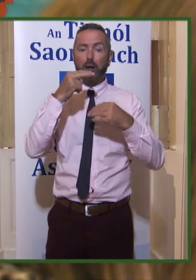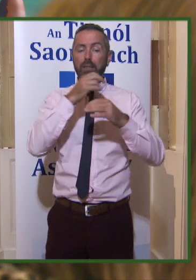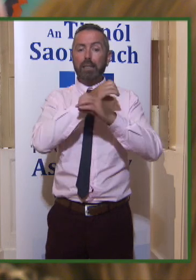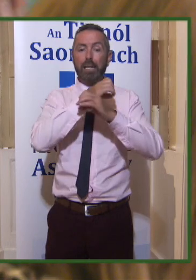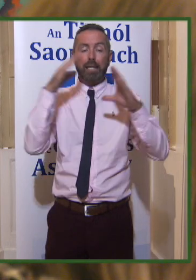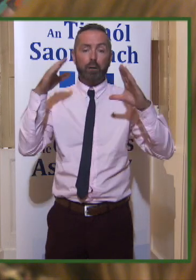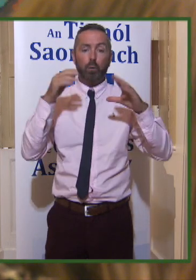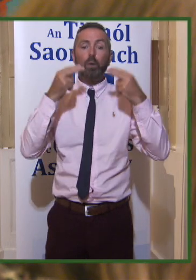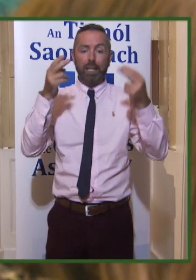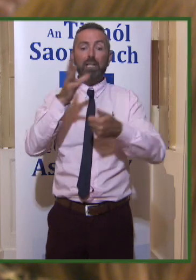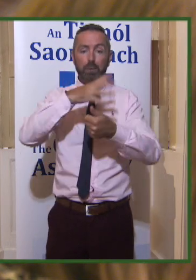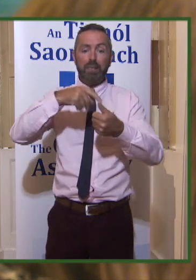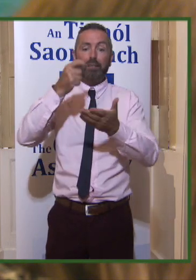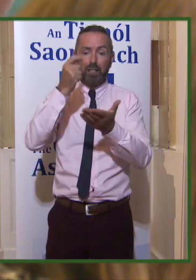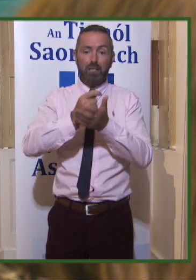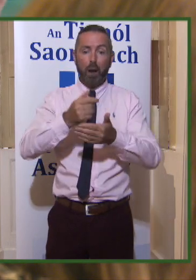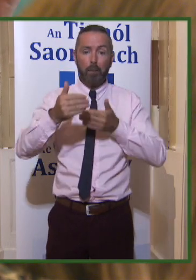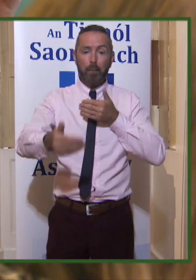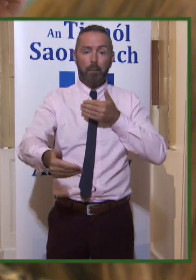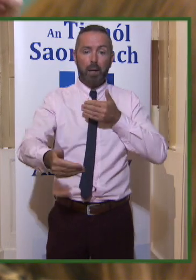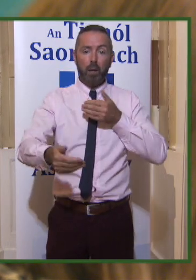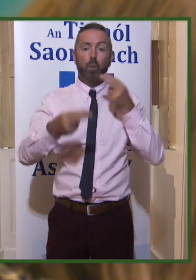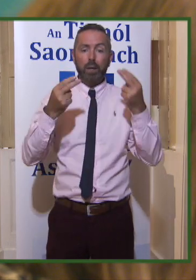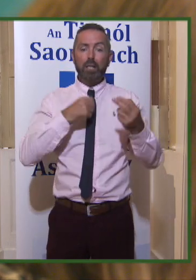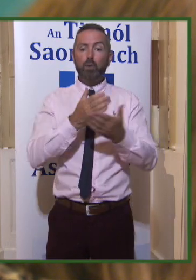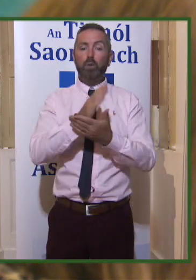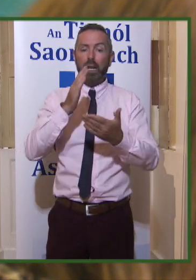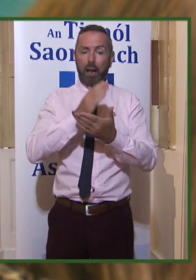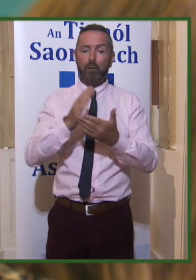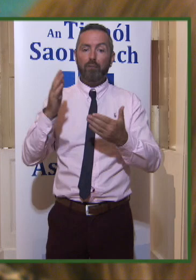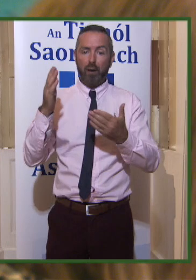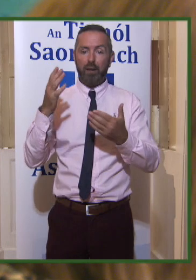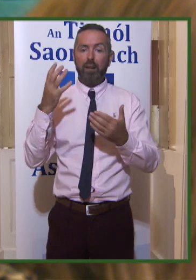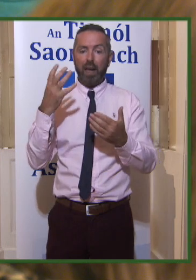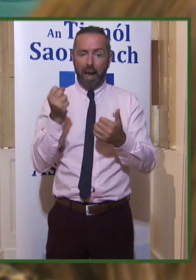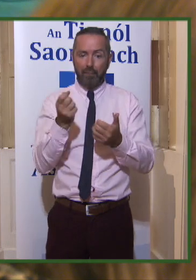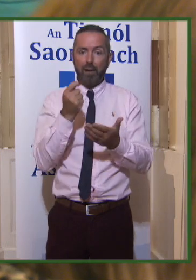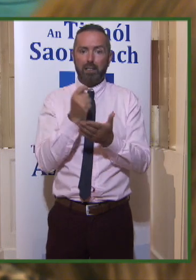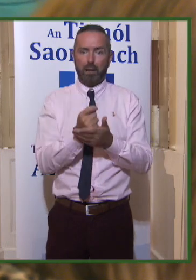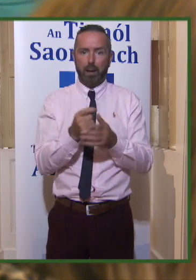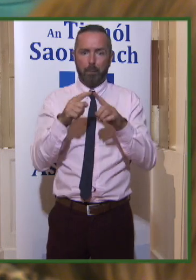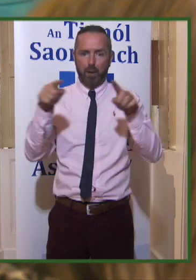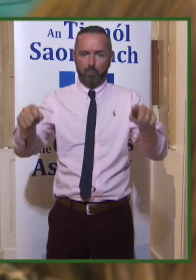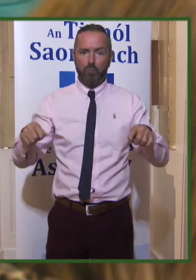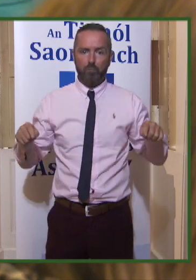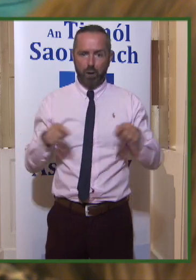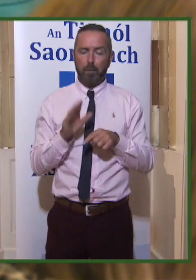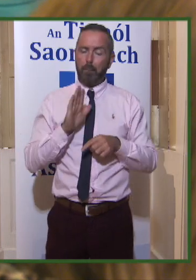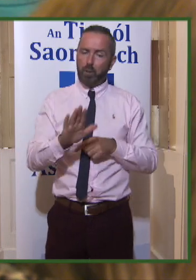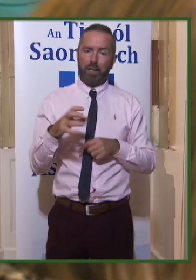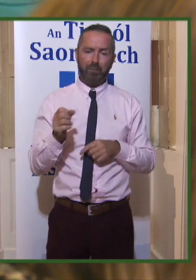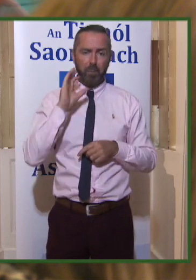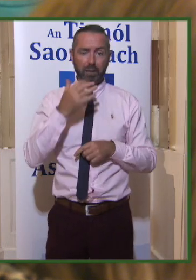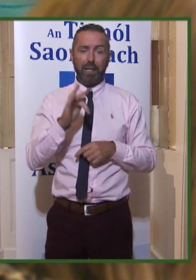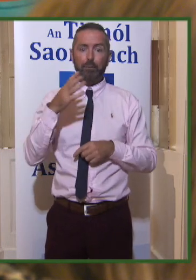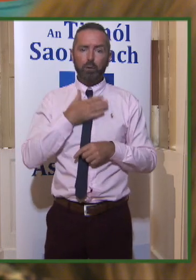to be put? That was our proposal, and then we were clarified that actually here's what it means. Okay. So the concern is that when